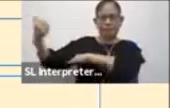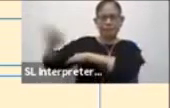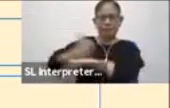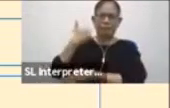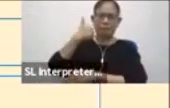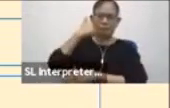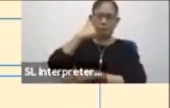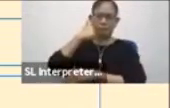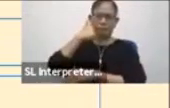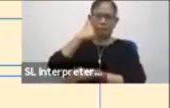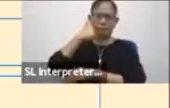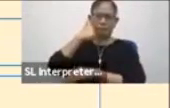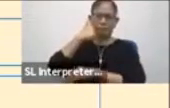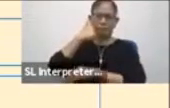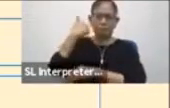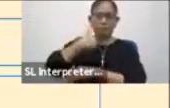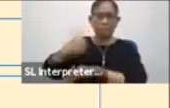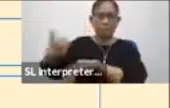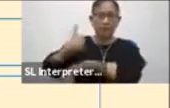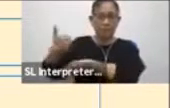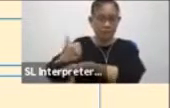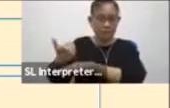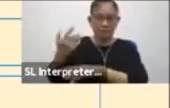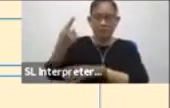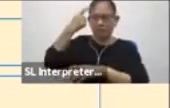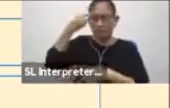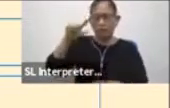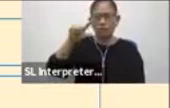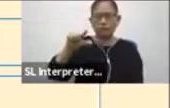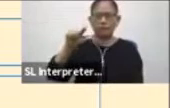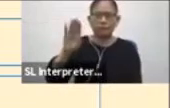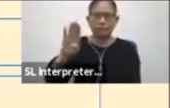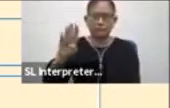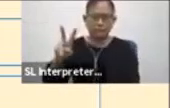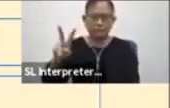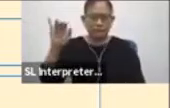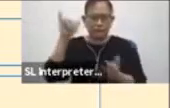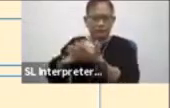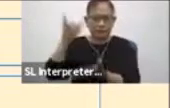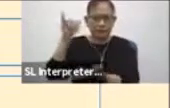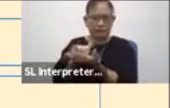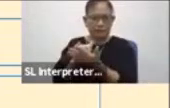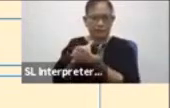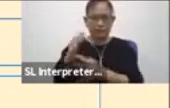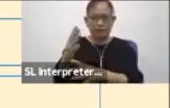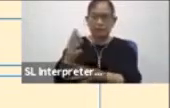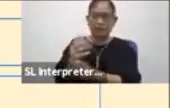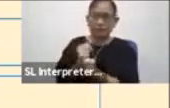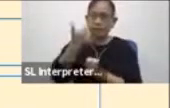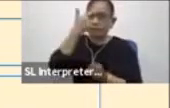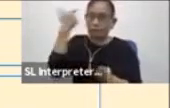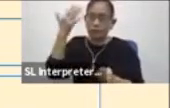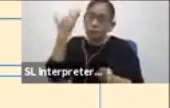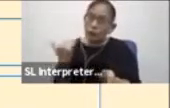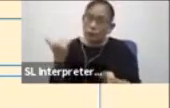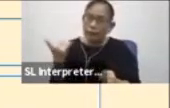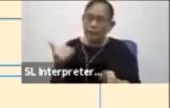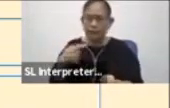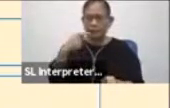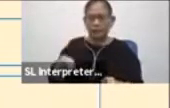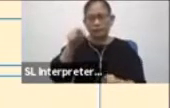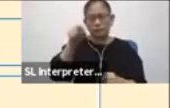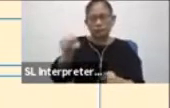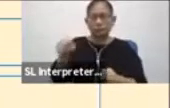for the GBV that they receive because they said that it's because your bad